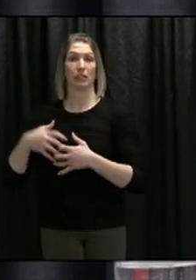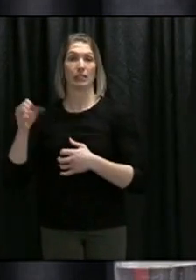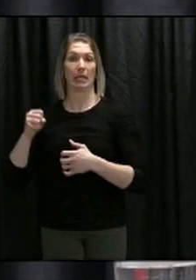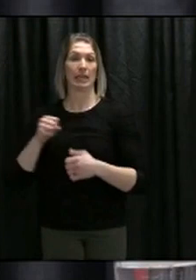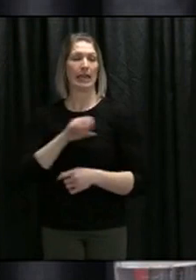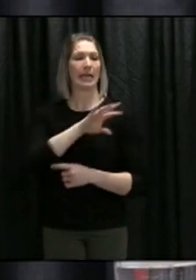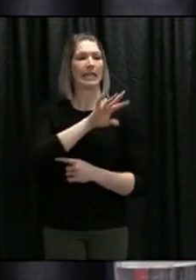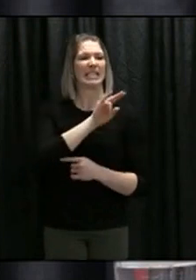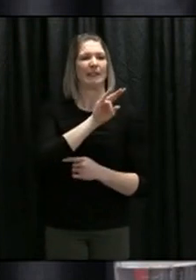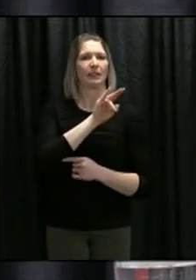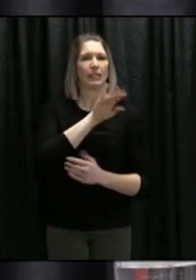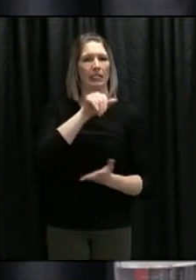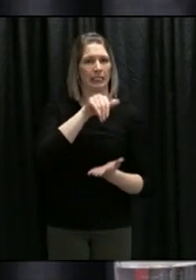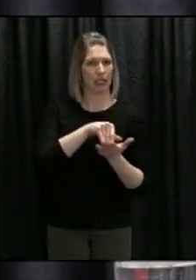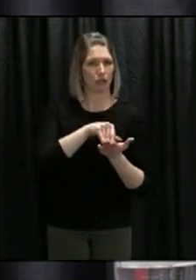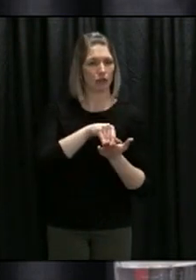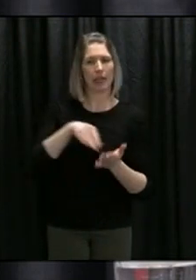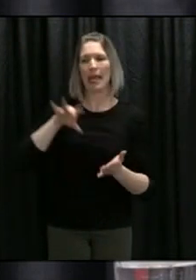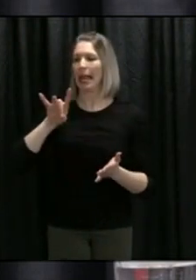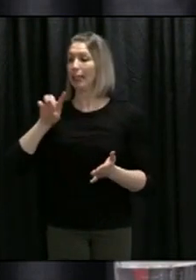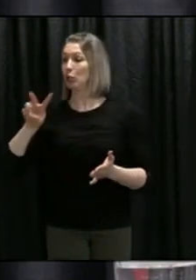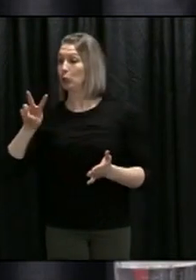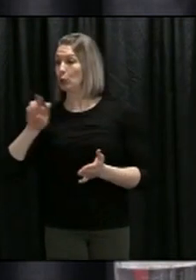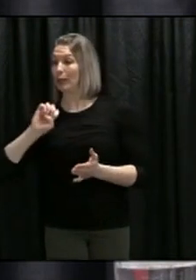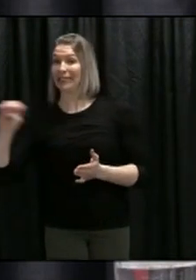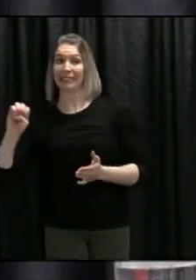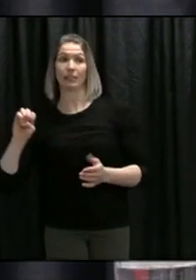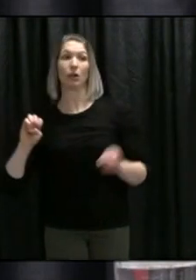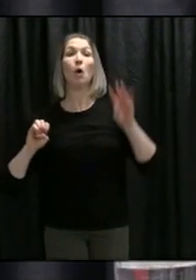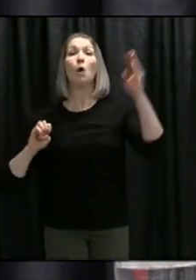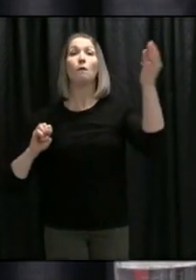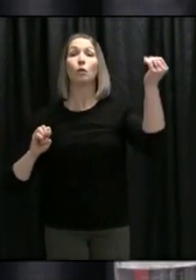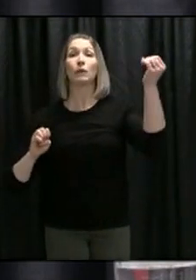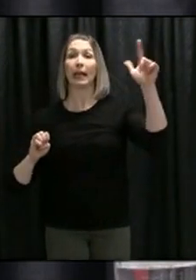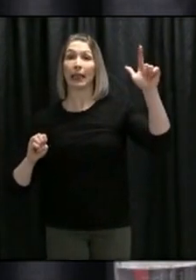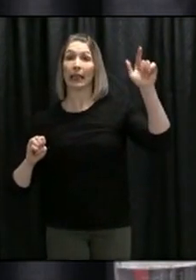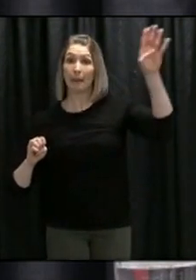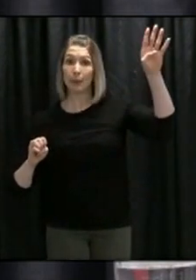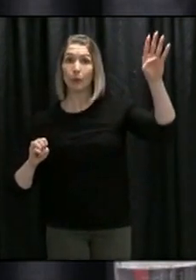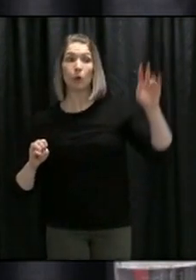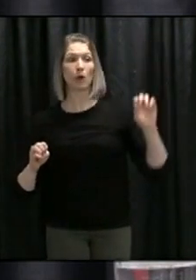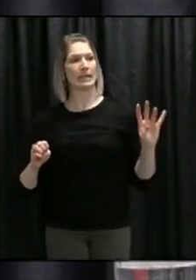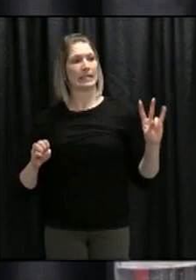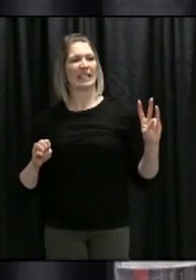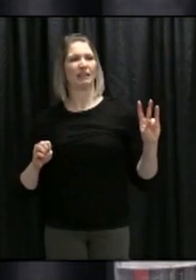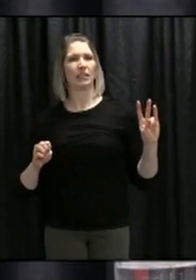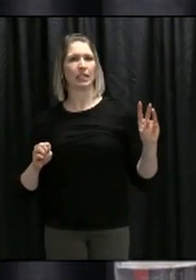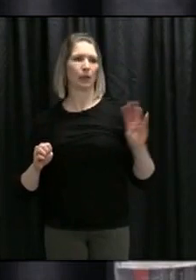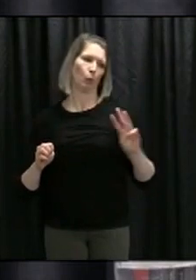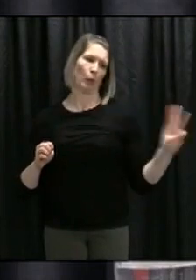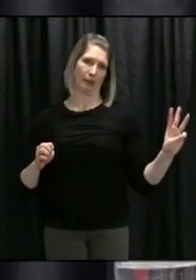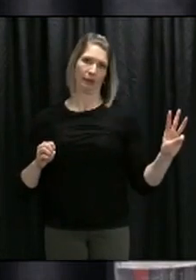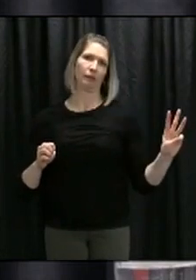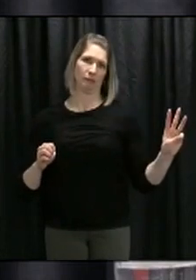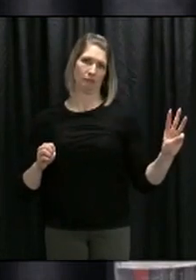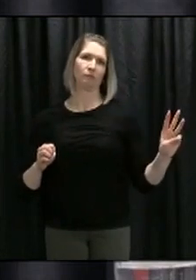in Central, 82 in Eastern, 14 in Labrador Grenfell, and 17 in Western Health.